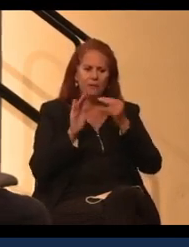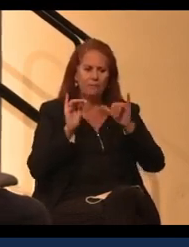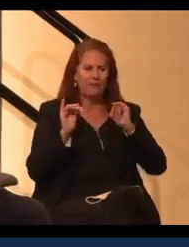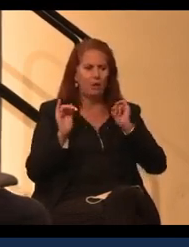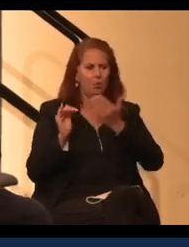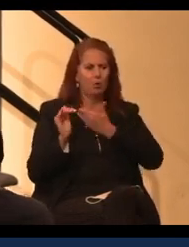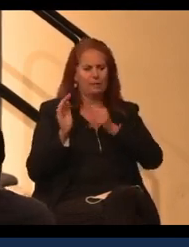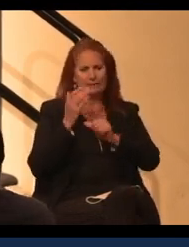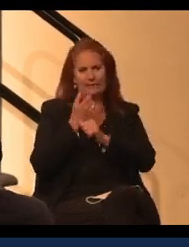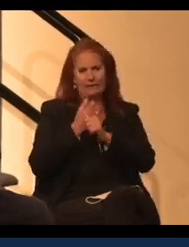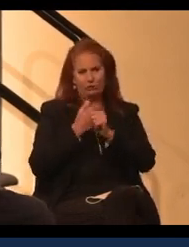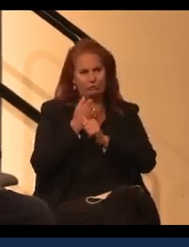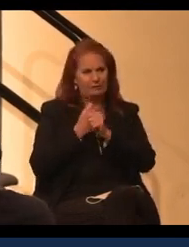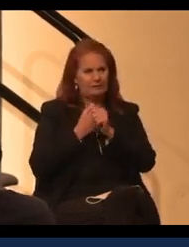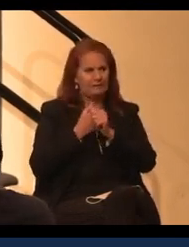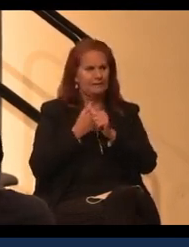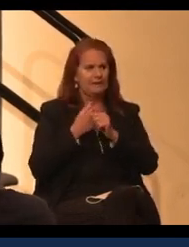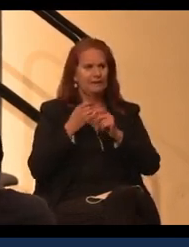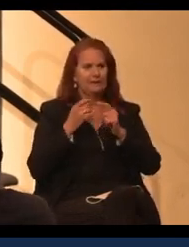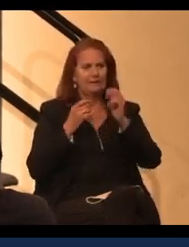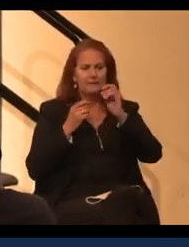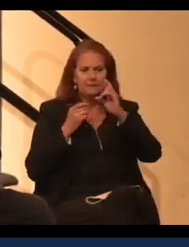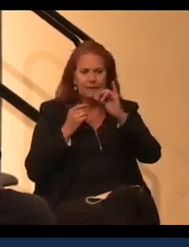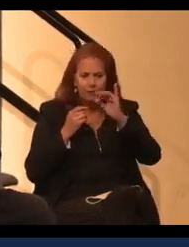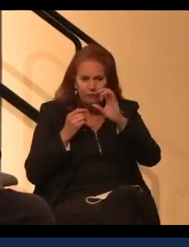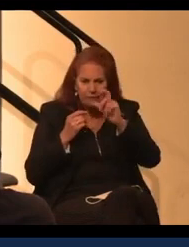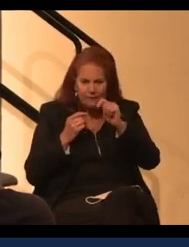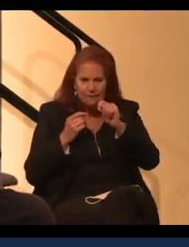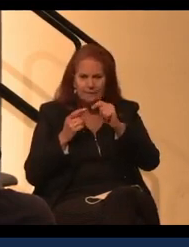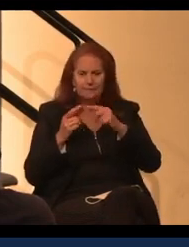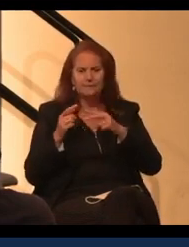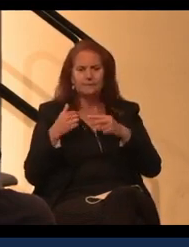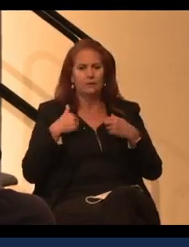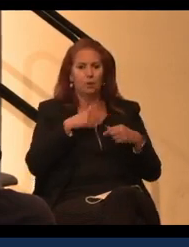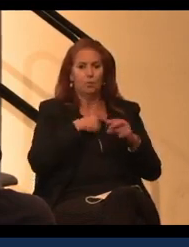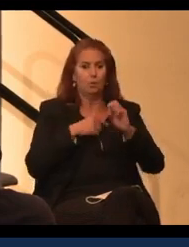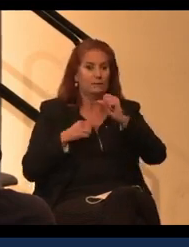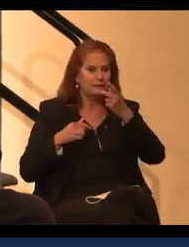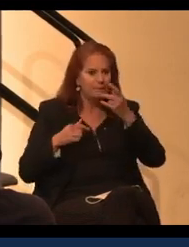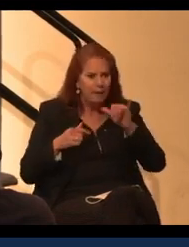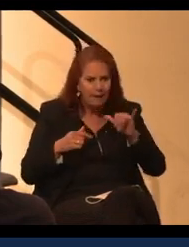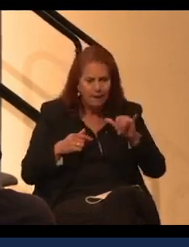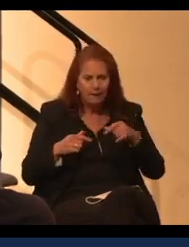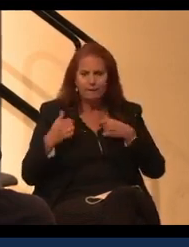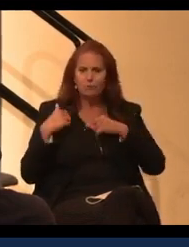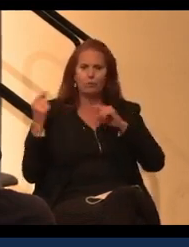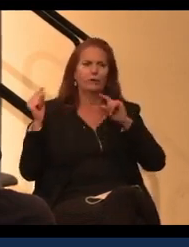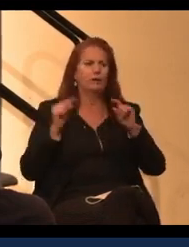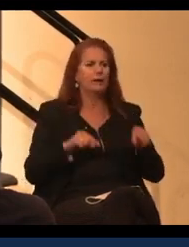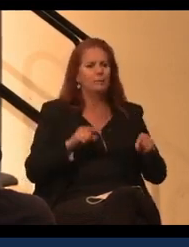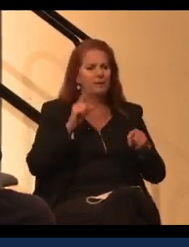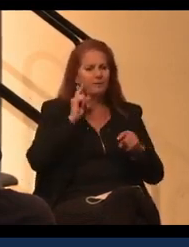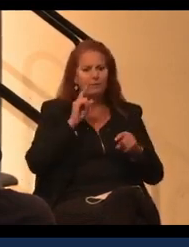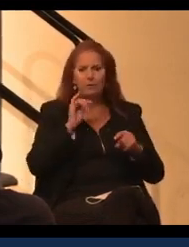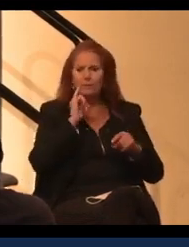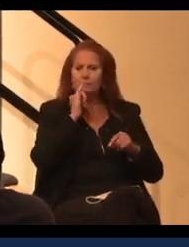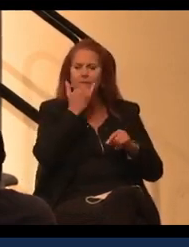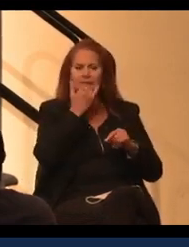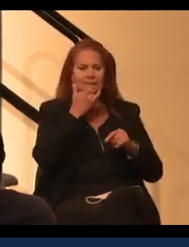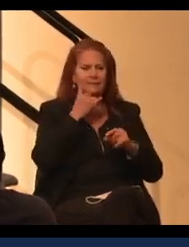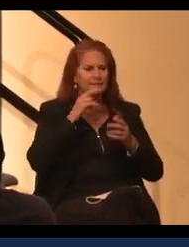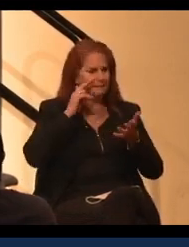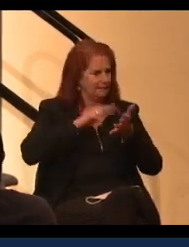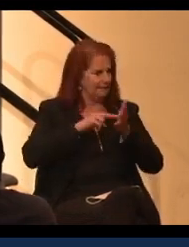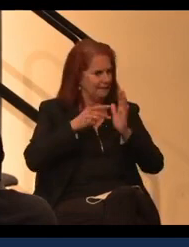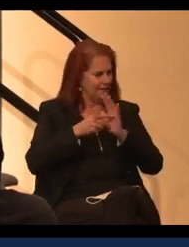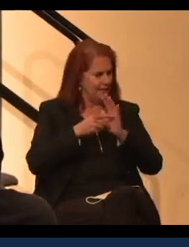are dangerous, whether we are terrorists, whether we are spies, that we are coming here for malicious intent. And